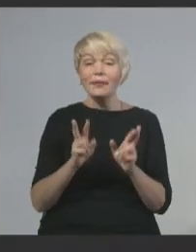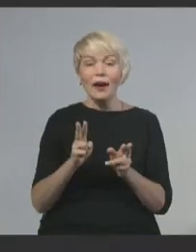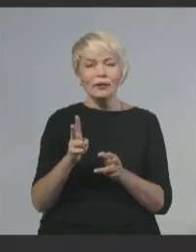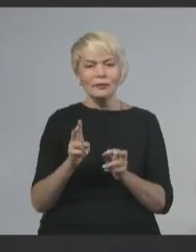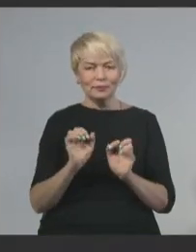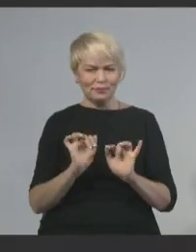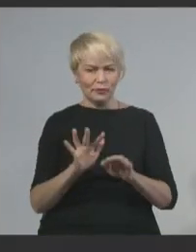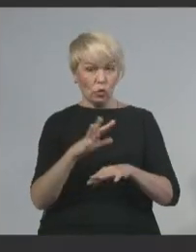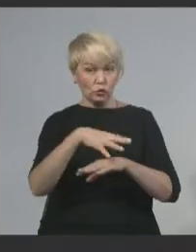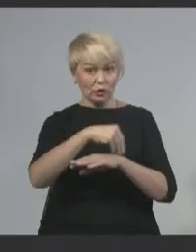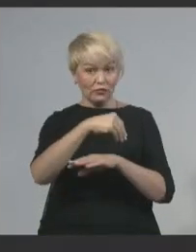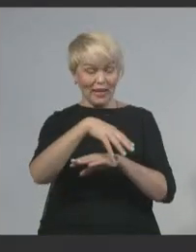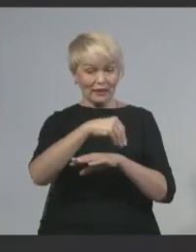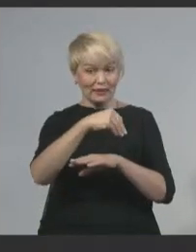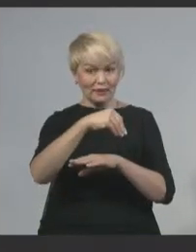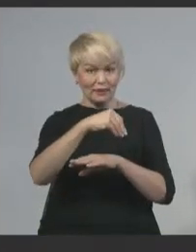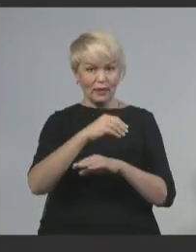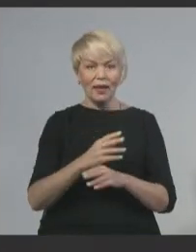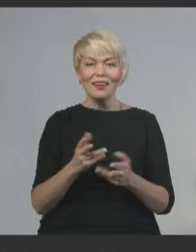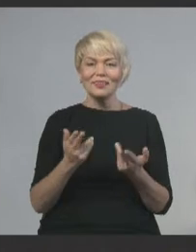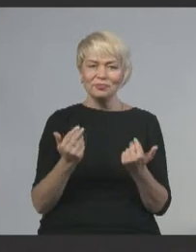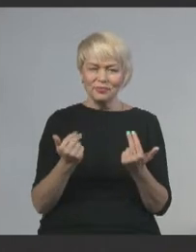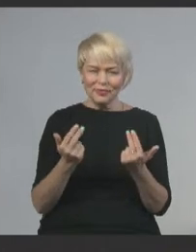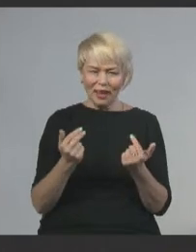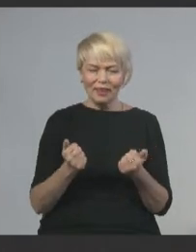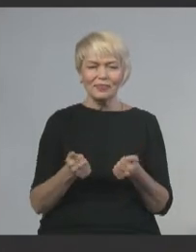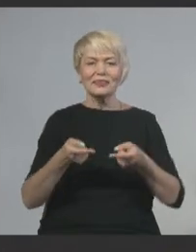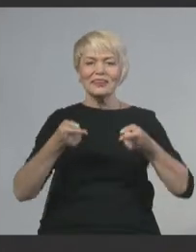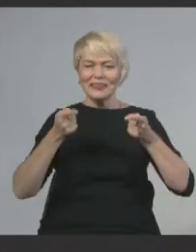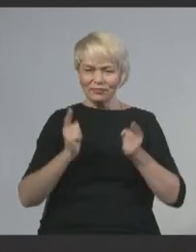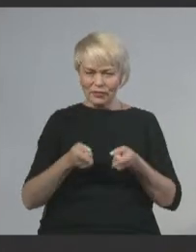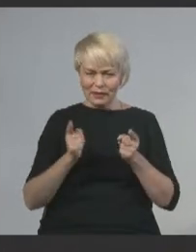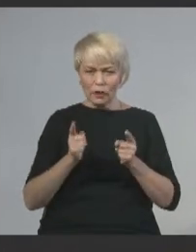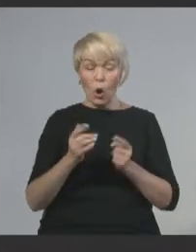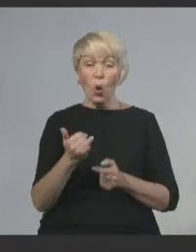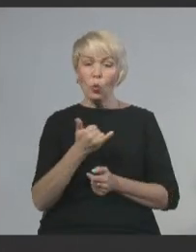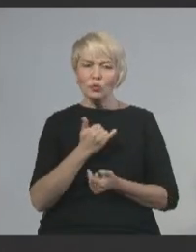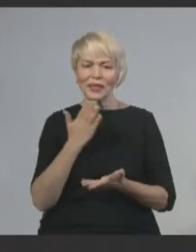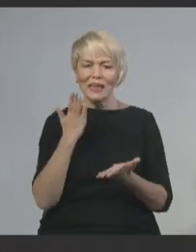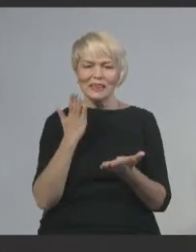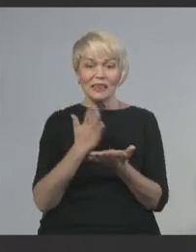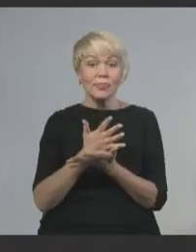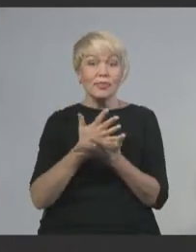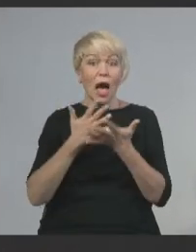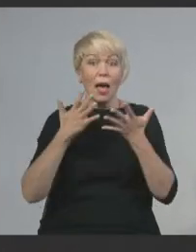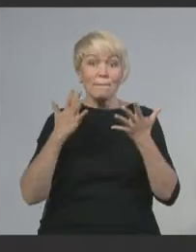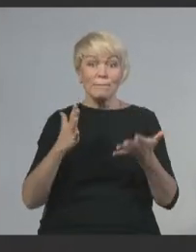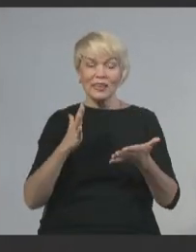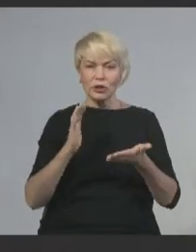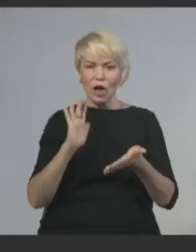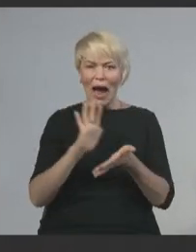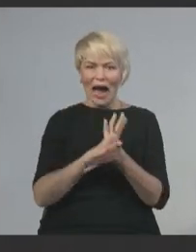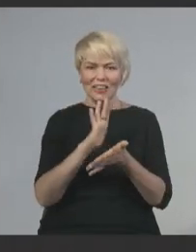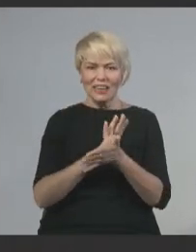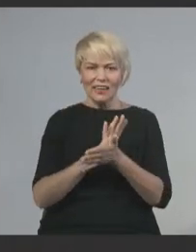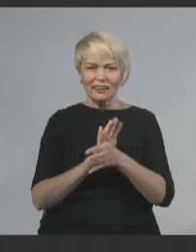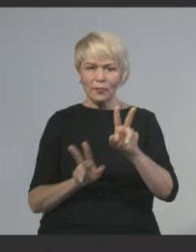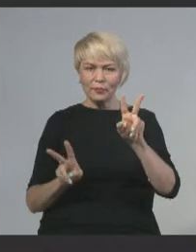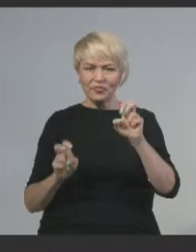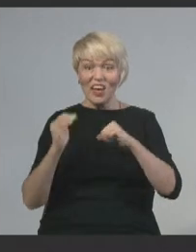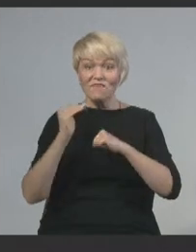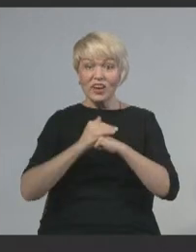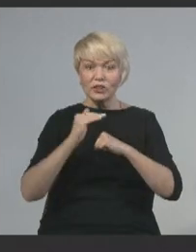biggest biggest national newspaper it's an evening paper they have a cut down on their stuff a lot of